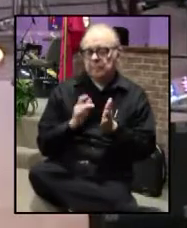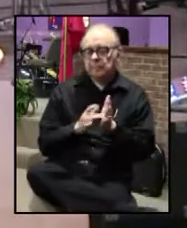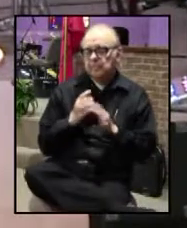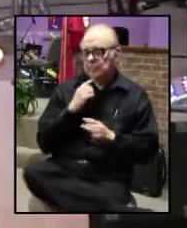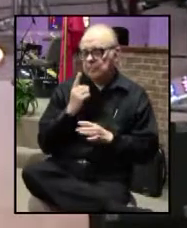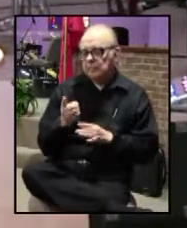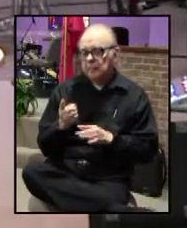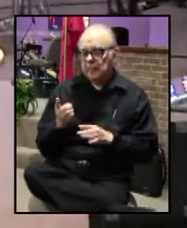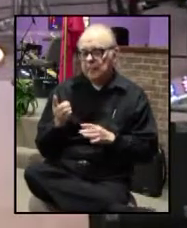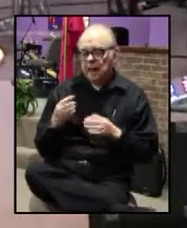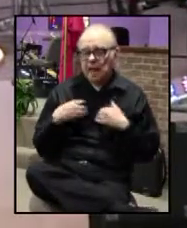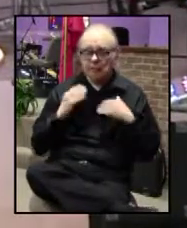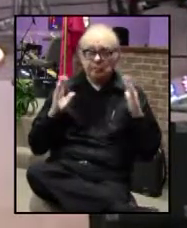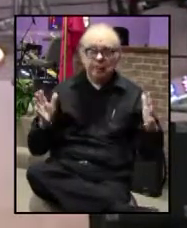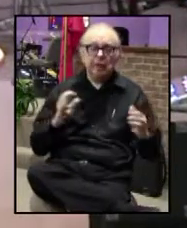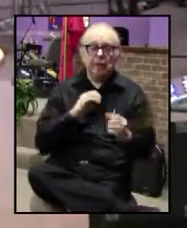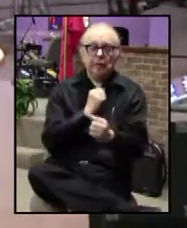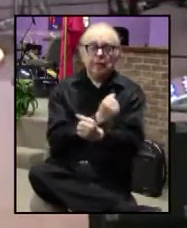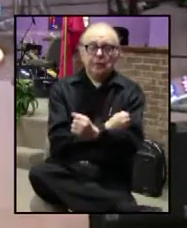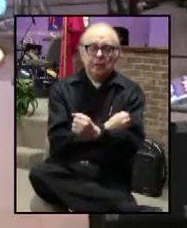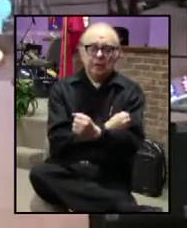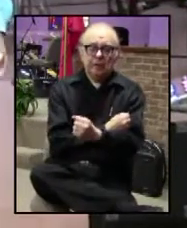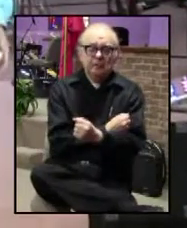says that he has great authority.